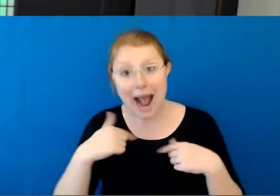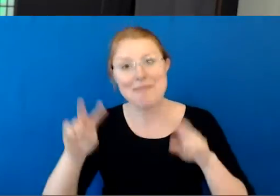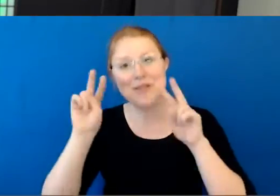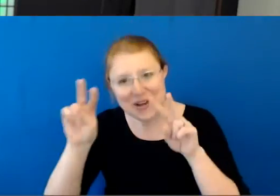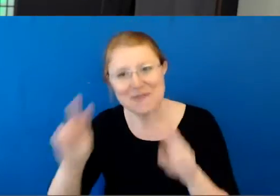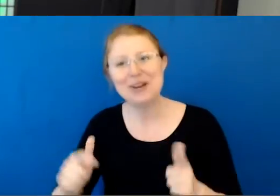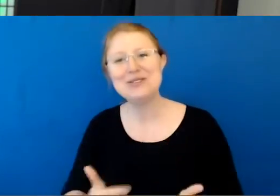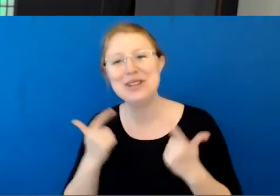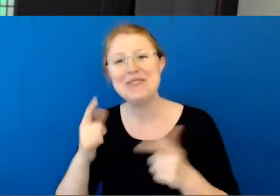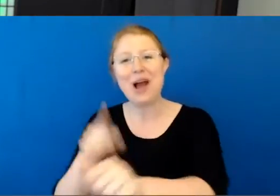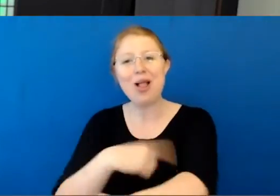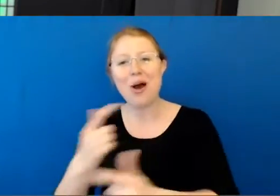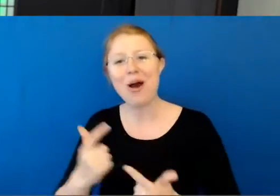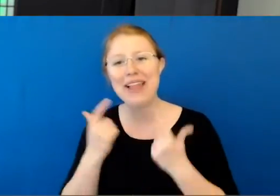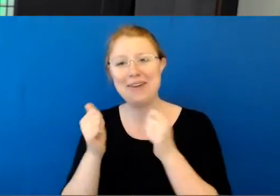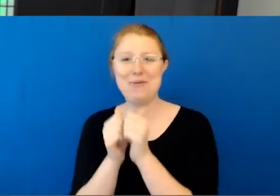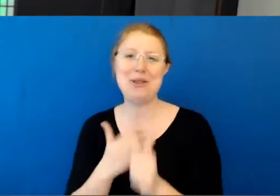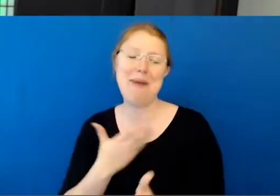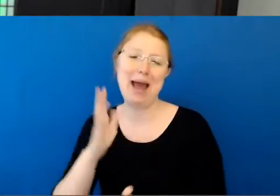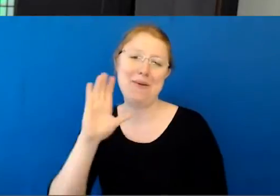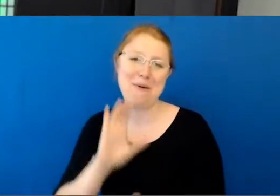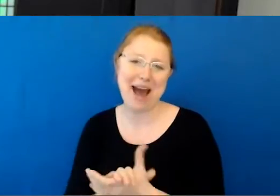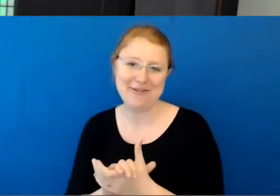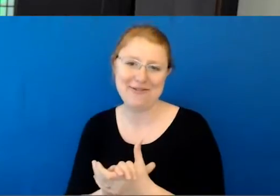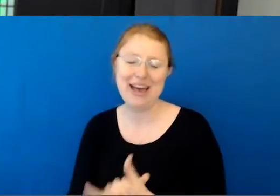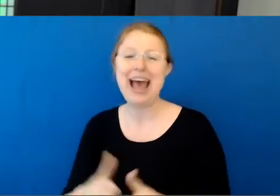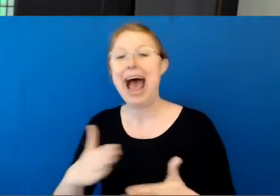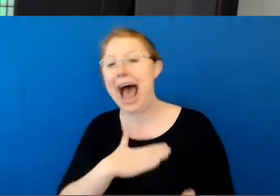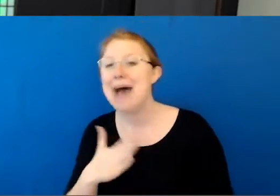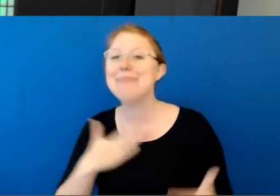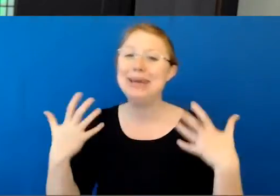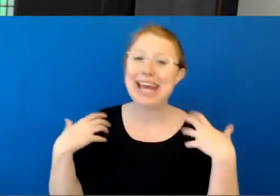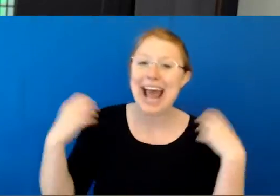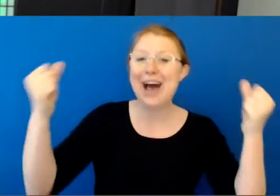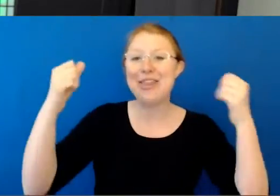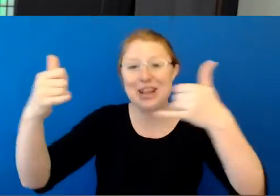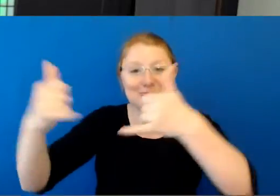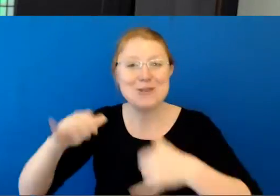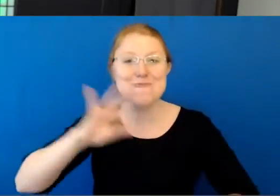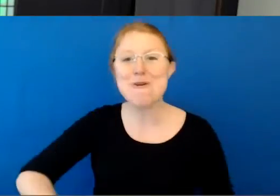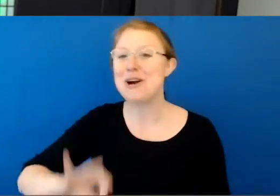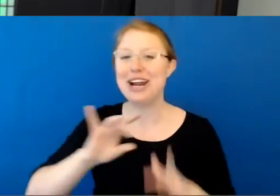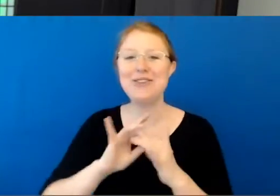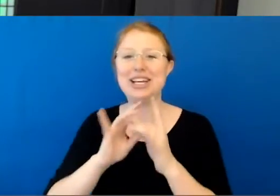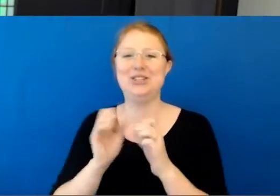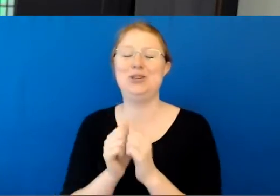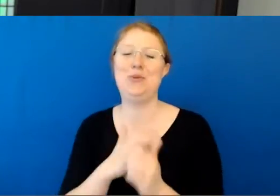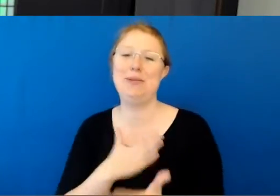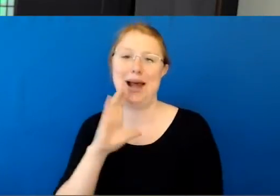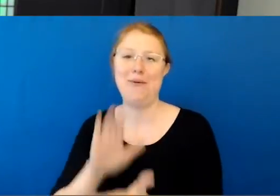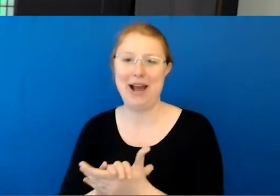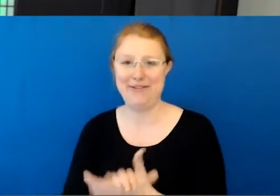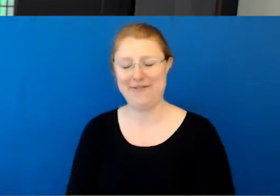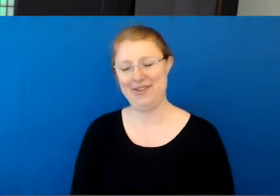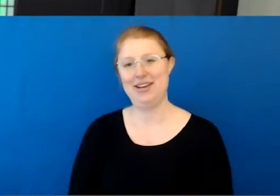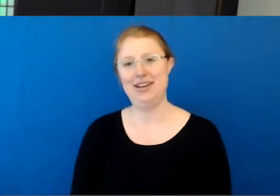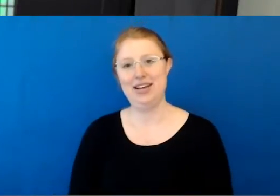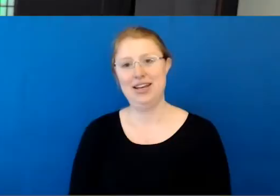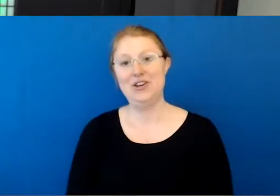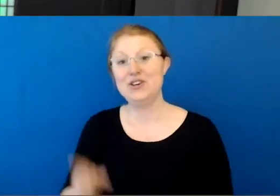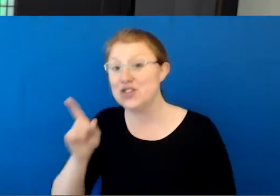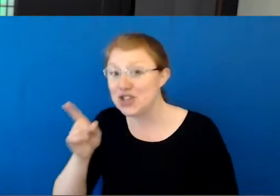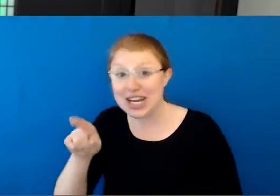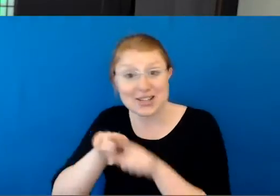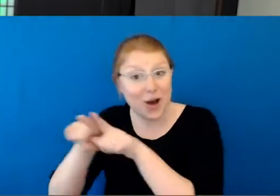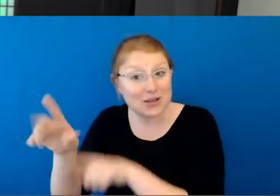been married 10 years, it feels like 30. Like, I don't want to be that guy. I'm not that guy. And I don't want any of you out there to be that